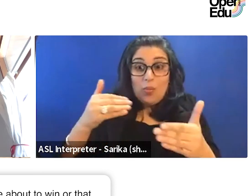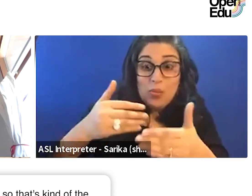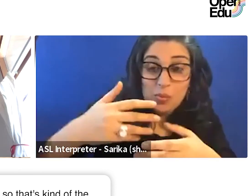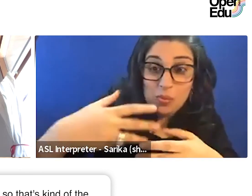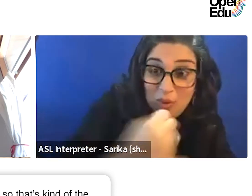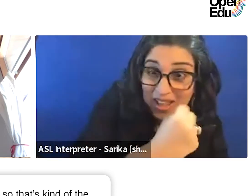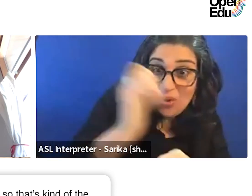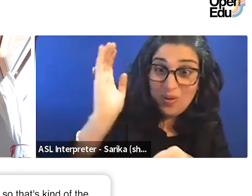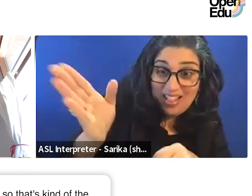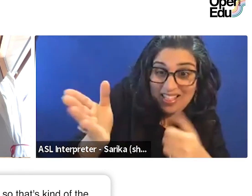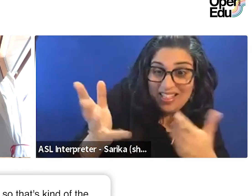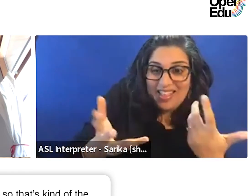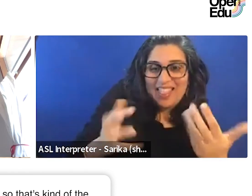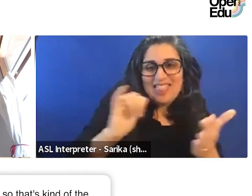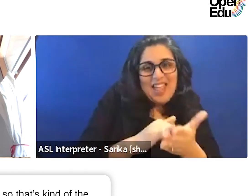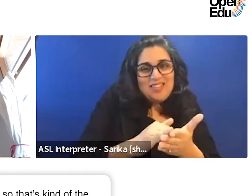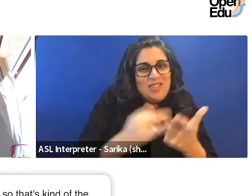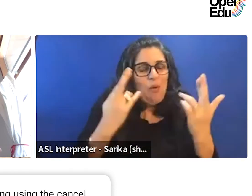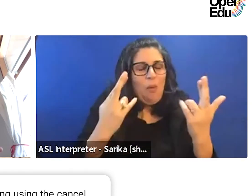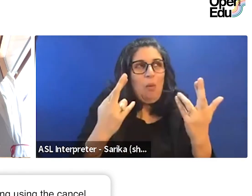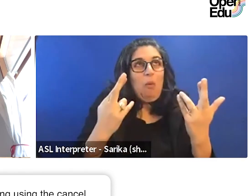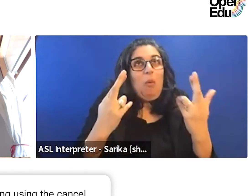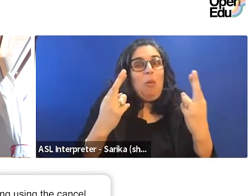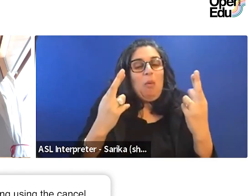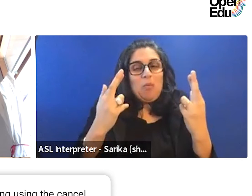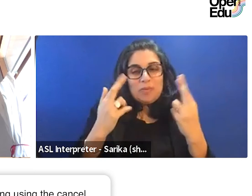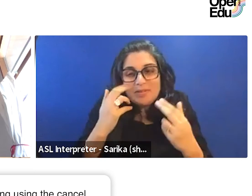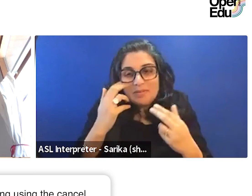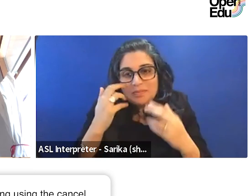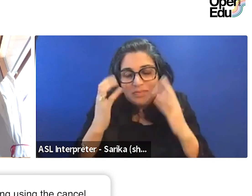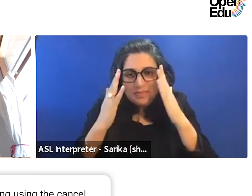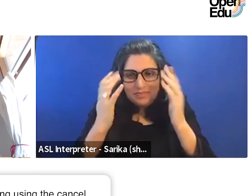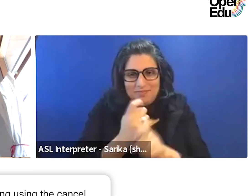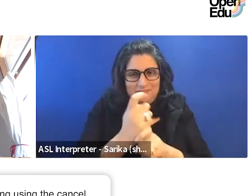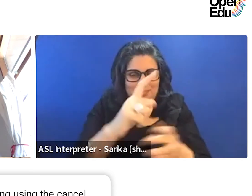to winning. And so that's kind of the hope that I hold. And I was joking, using the cancel culture words and the shaming